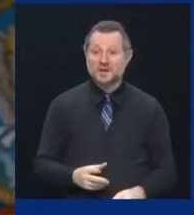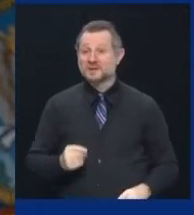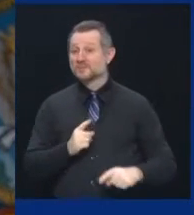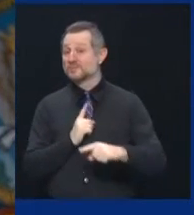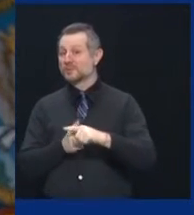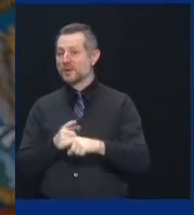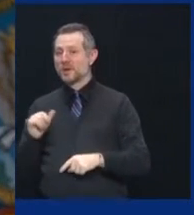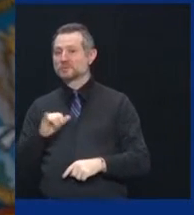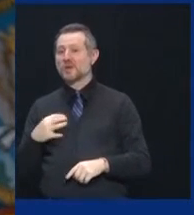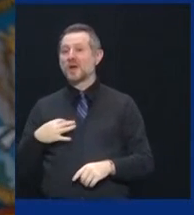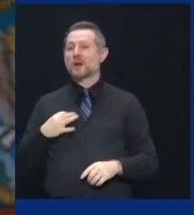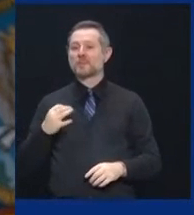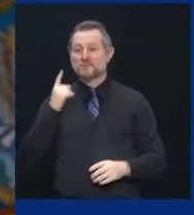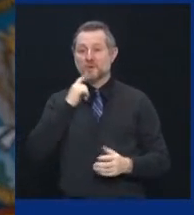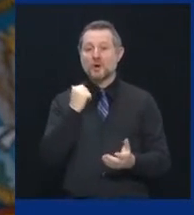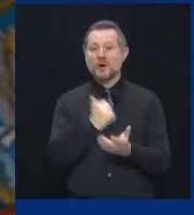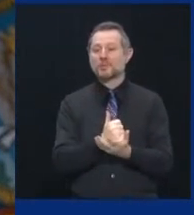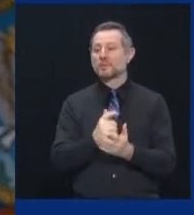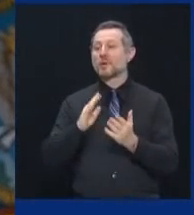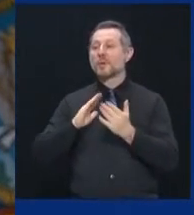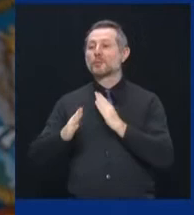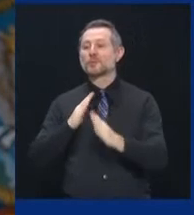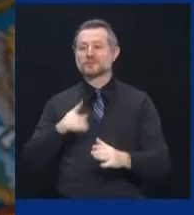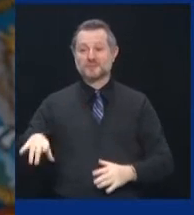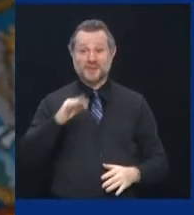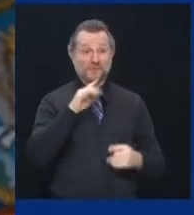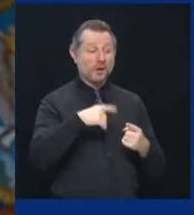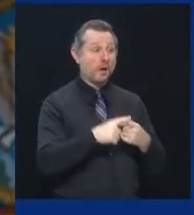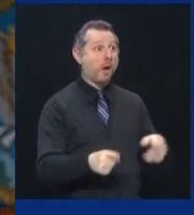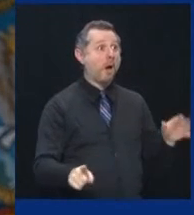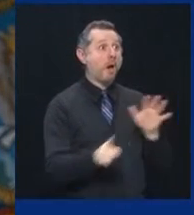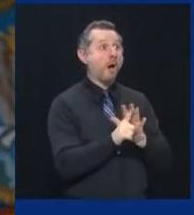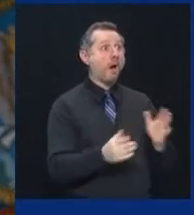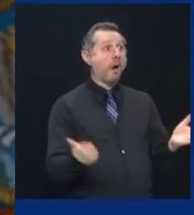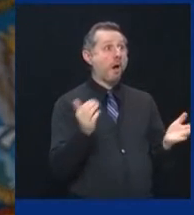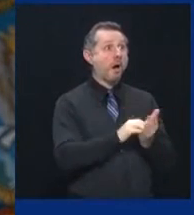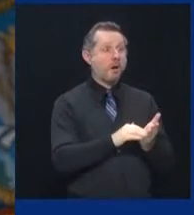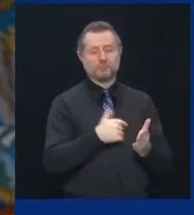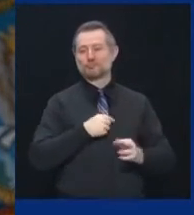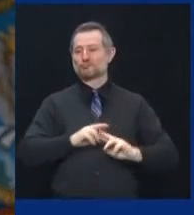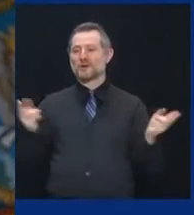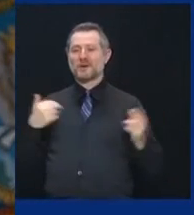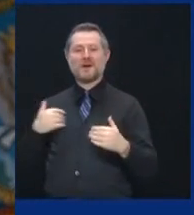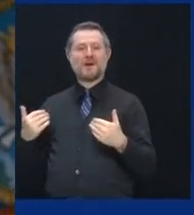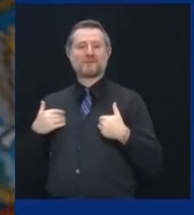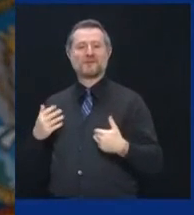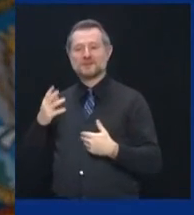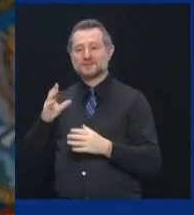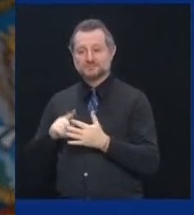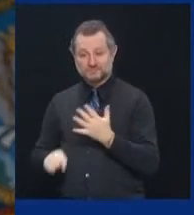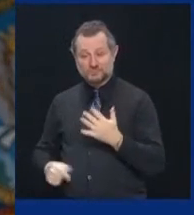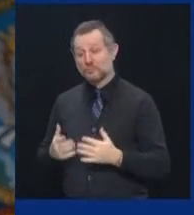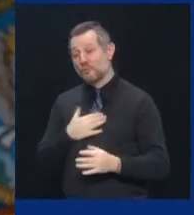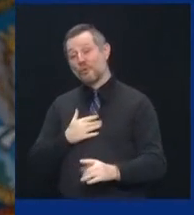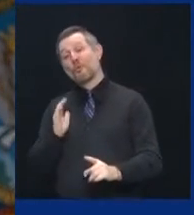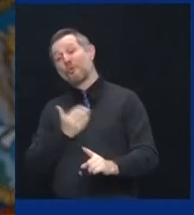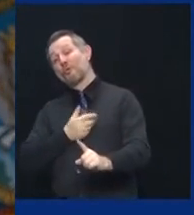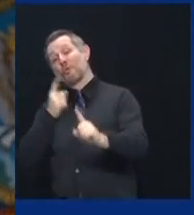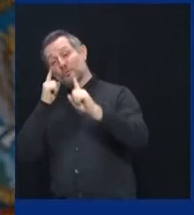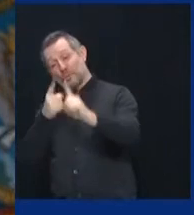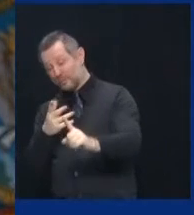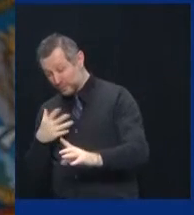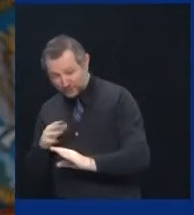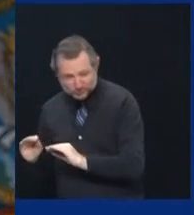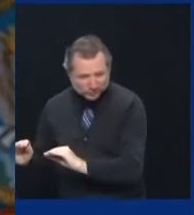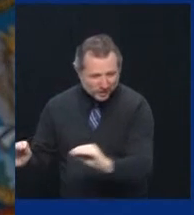to help their community in the next public health emergency. Our goal is to train and certify